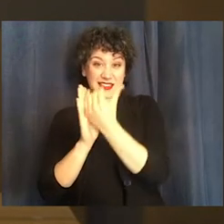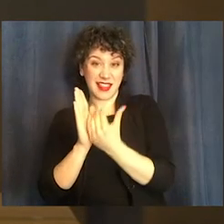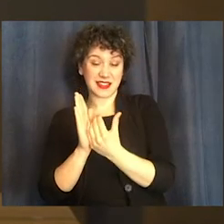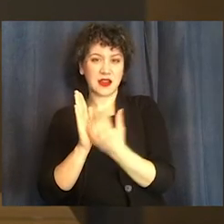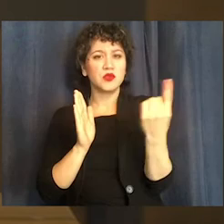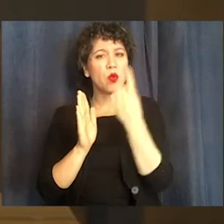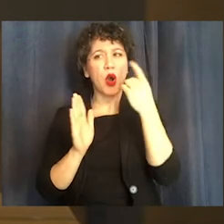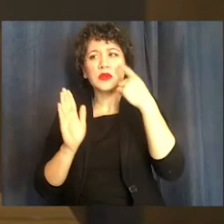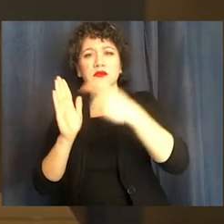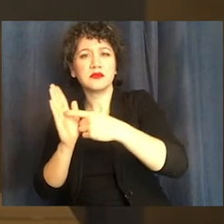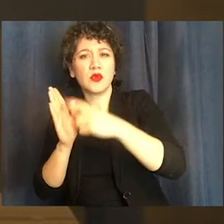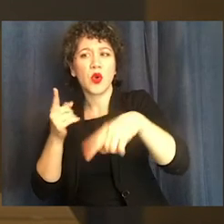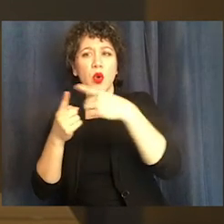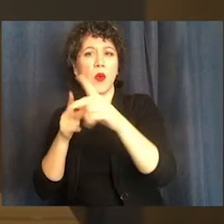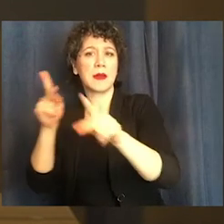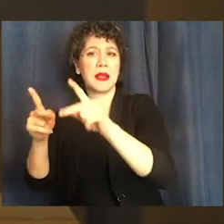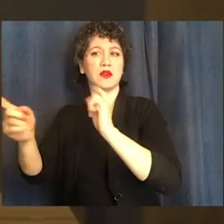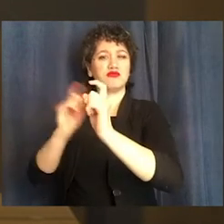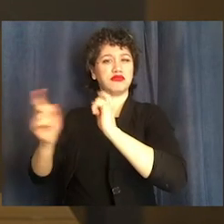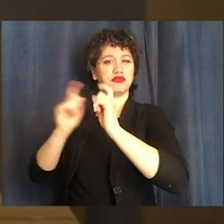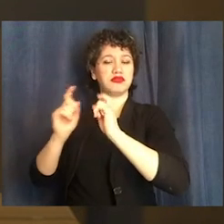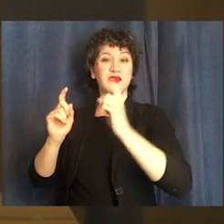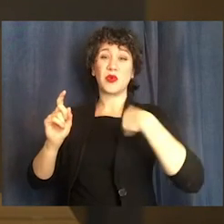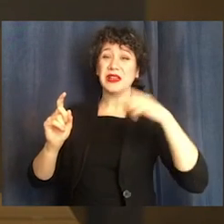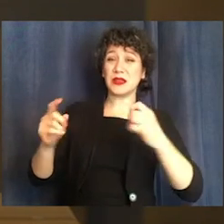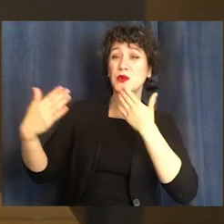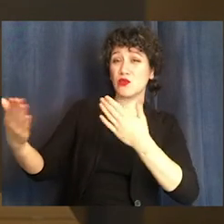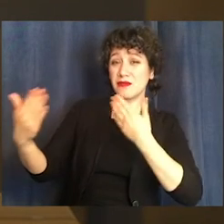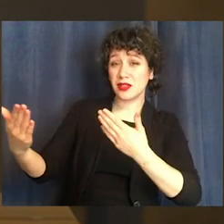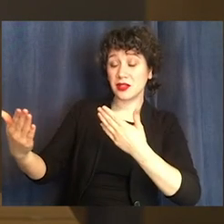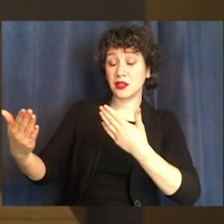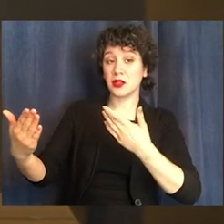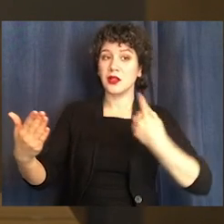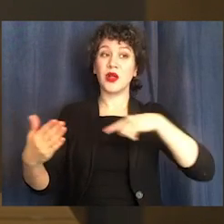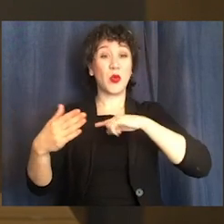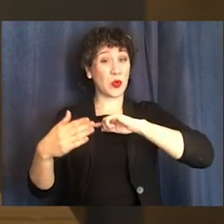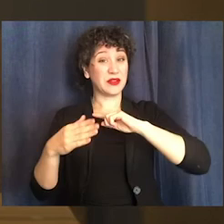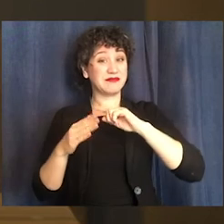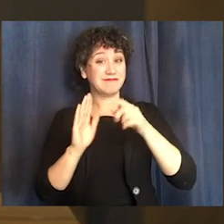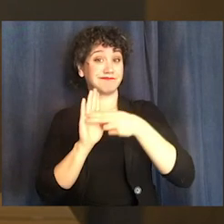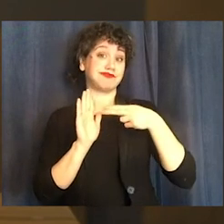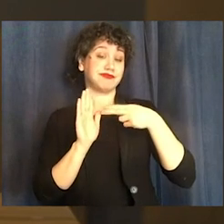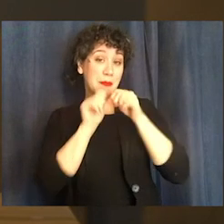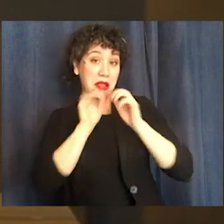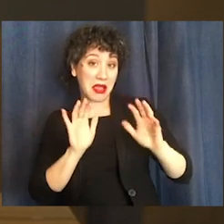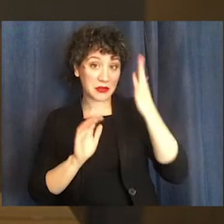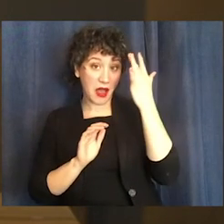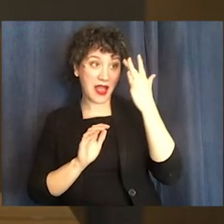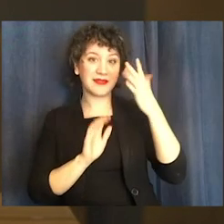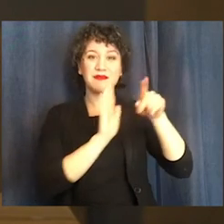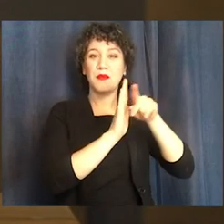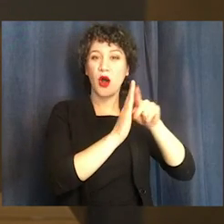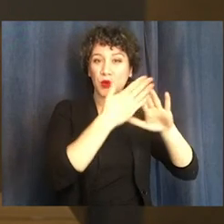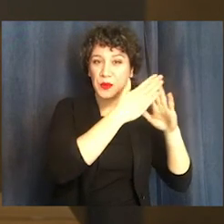grateful. I think we can call ourselves blessed because of the people in our Palmer community. With that being said, I'd like